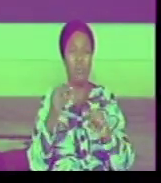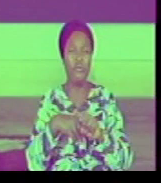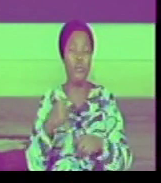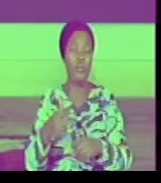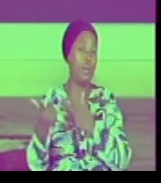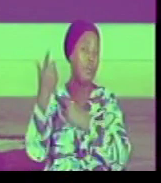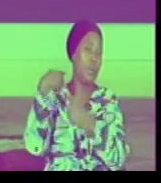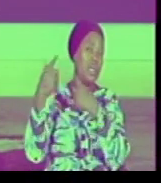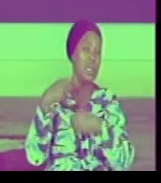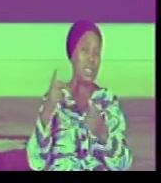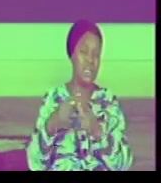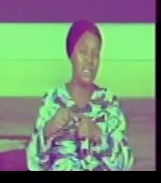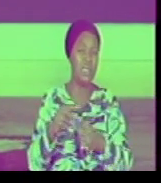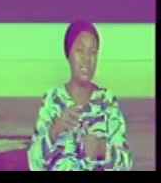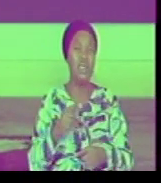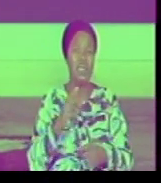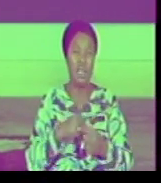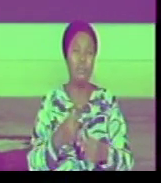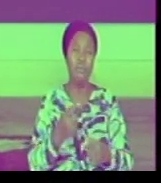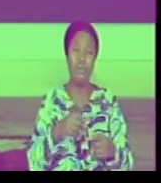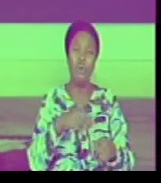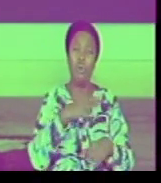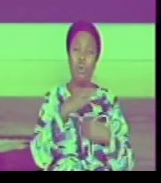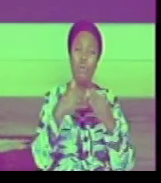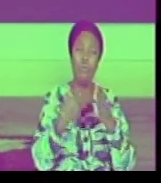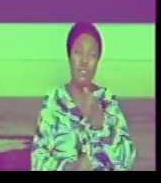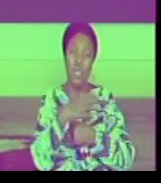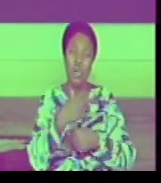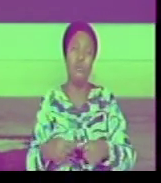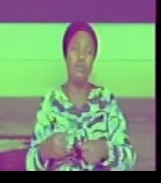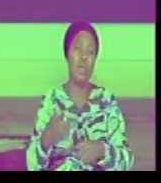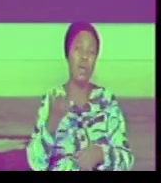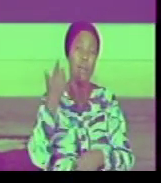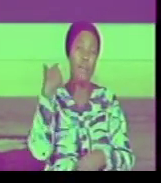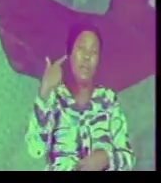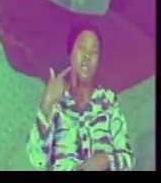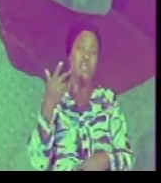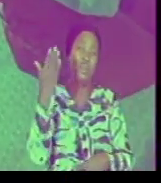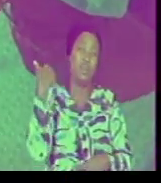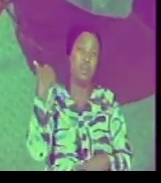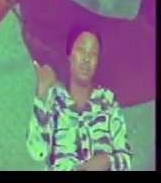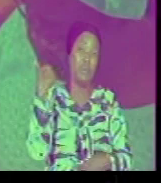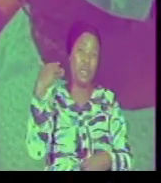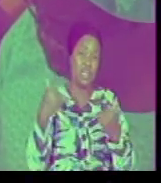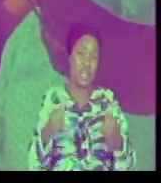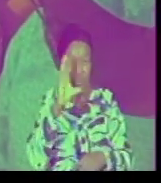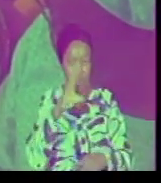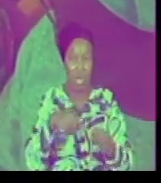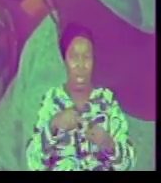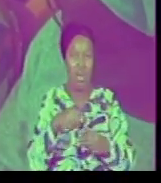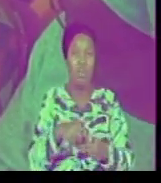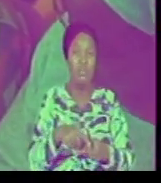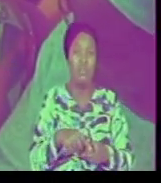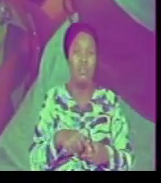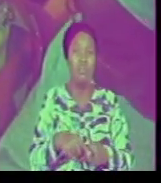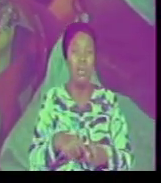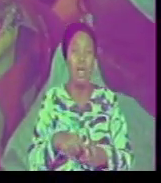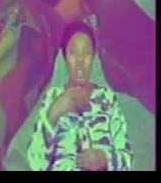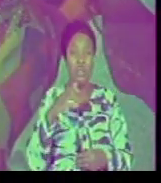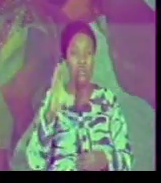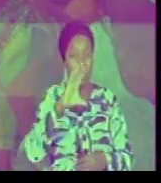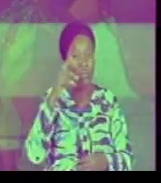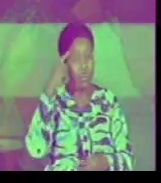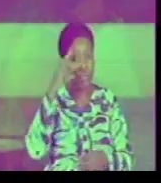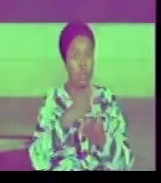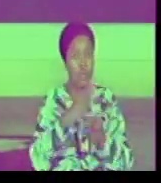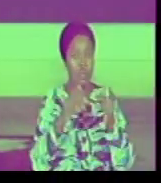around, looking for somebody in the new year, you are delivered in Jesus' name. Look at the next part,